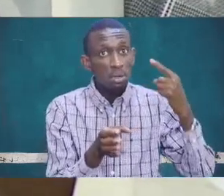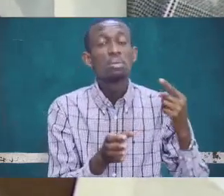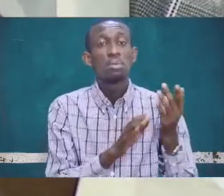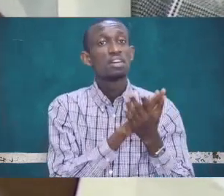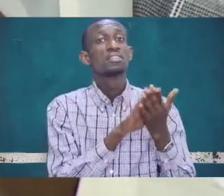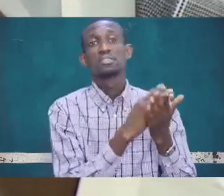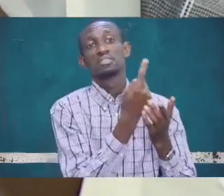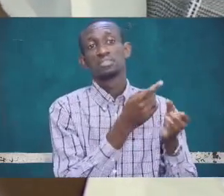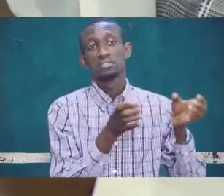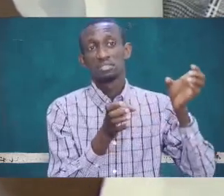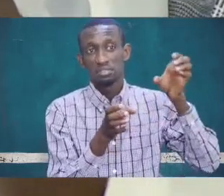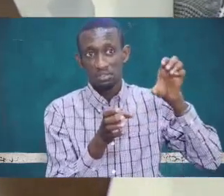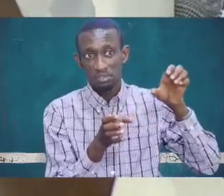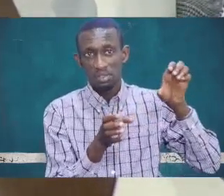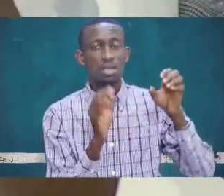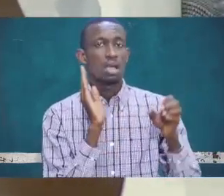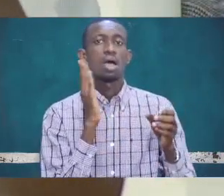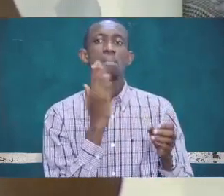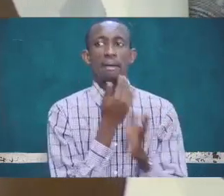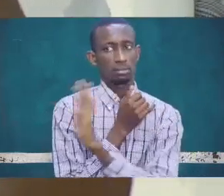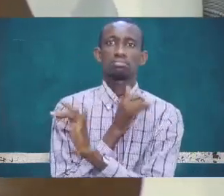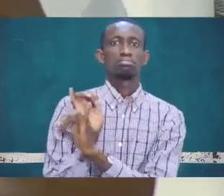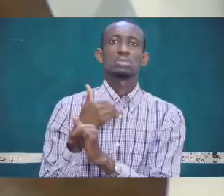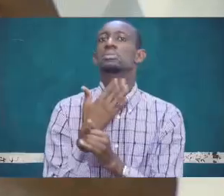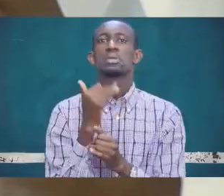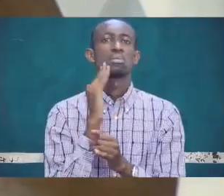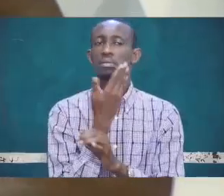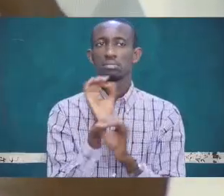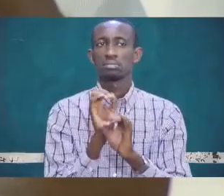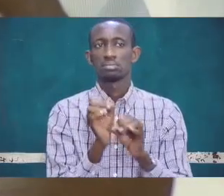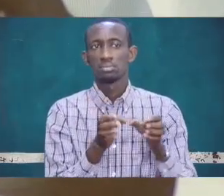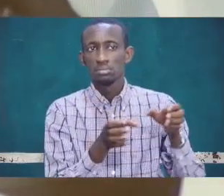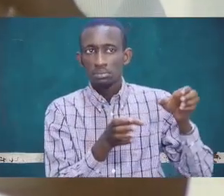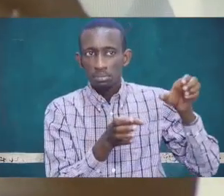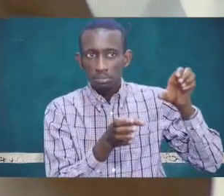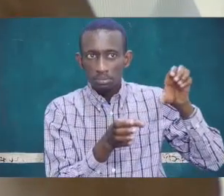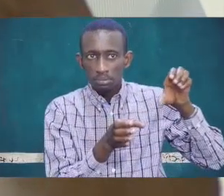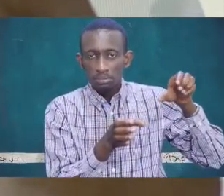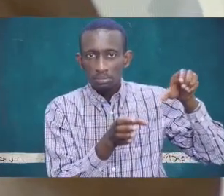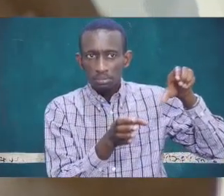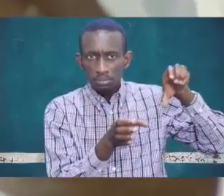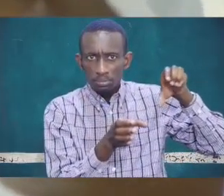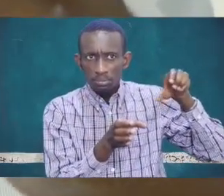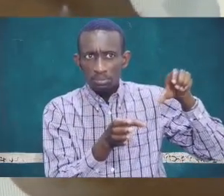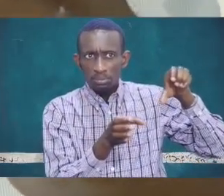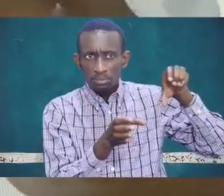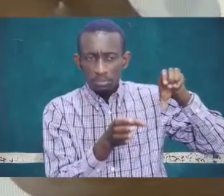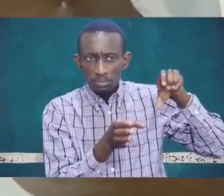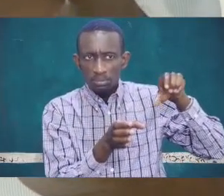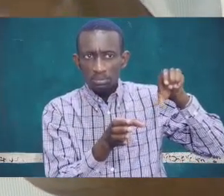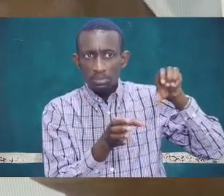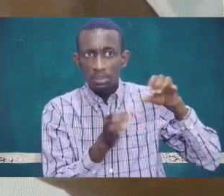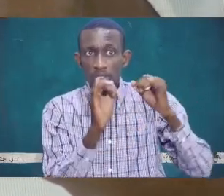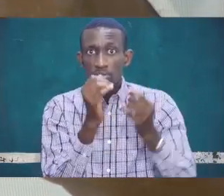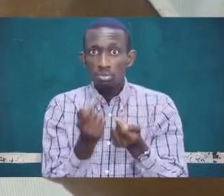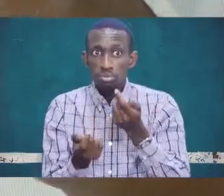poured into the water. I will not use the water. Water with oil, you put it on the fire, please. You'll get